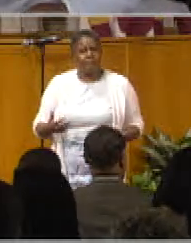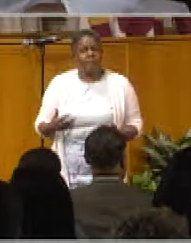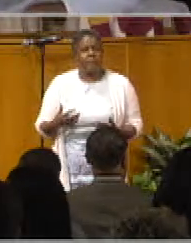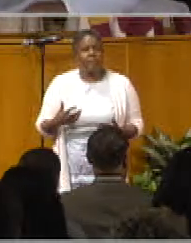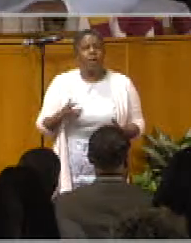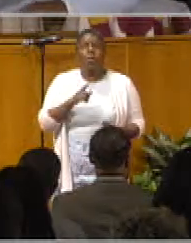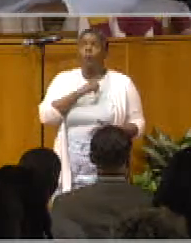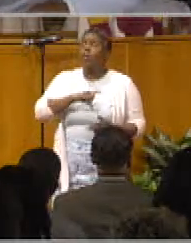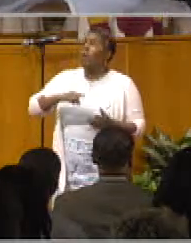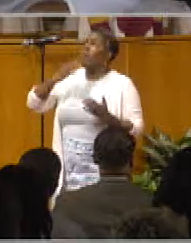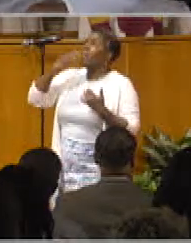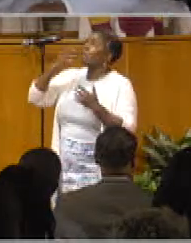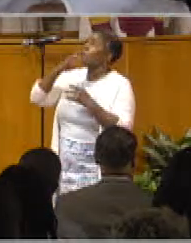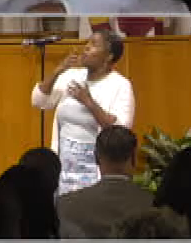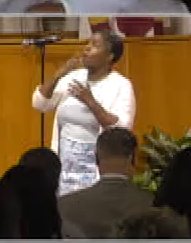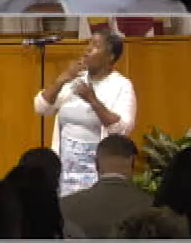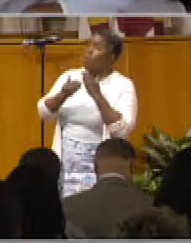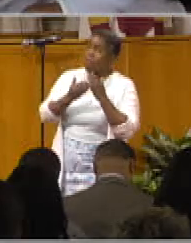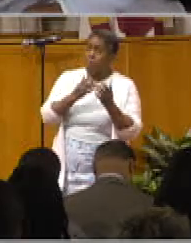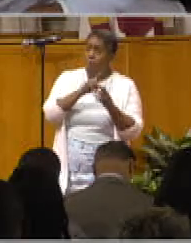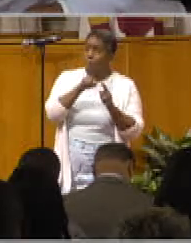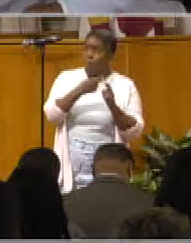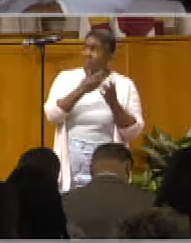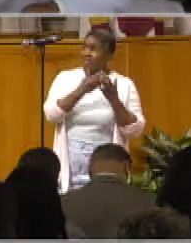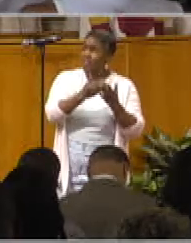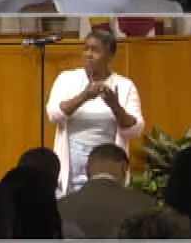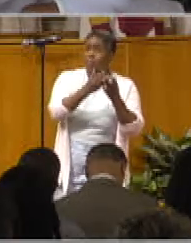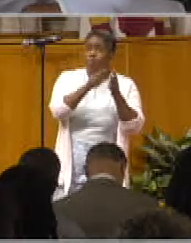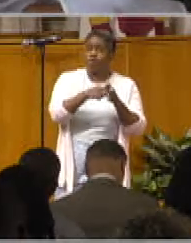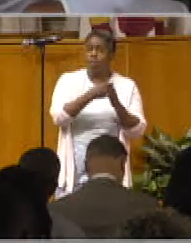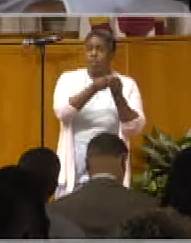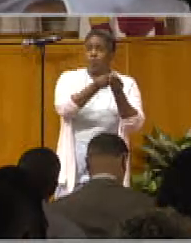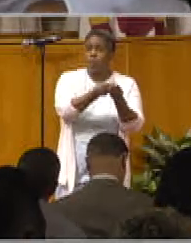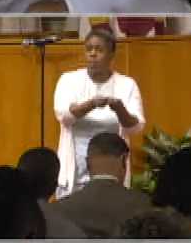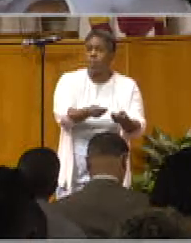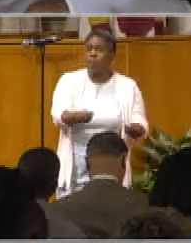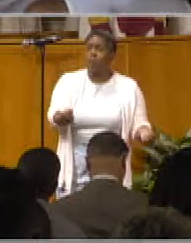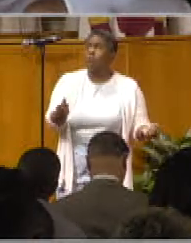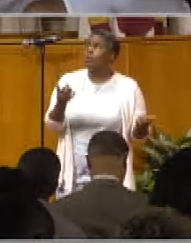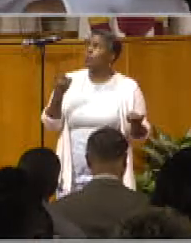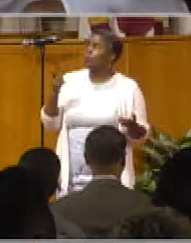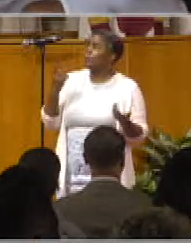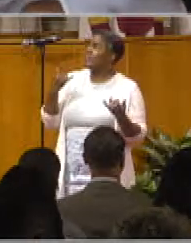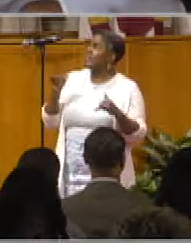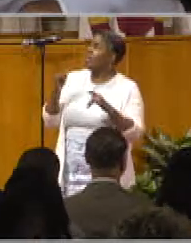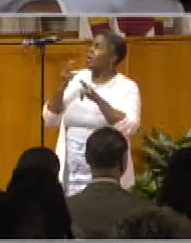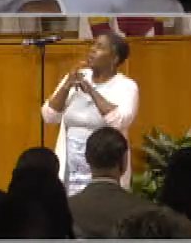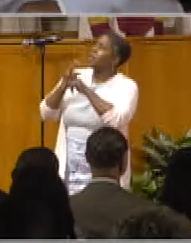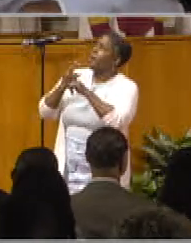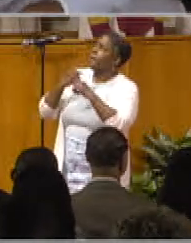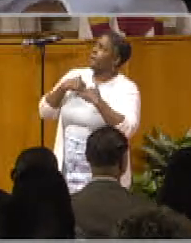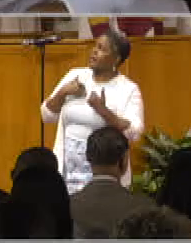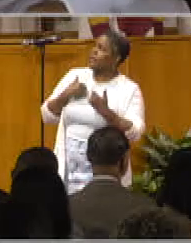And Lord, I thank you that even when the ship was falling apart, you sustained me.